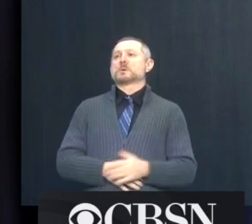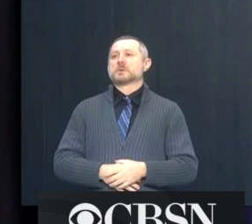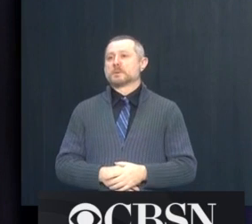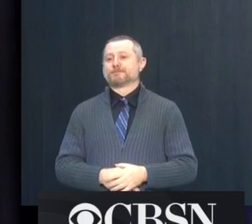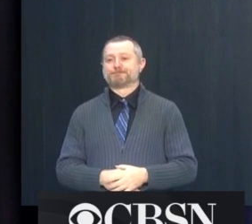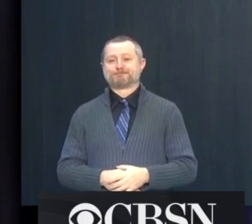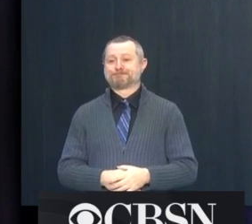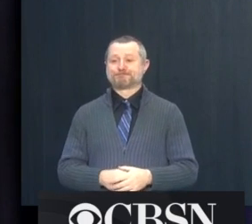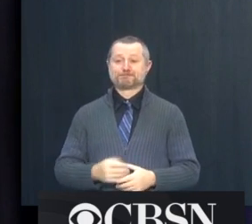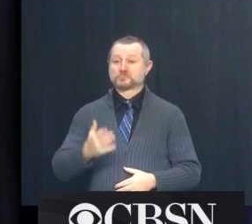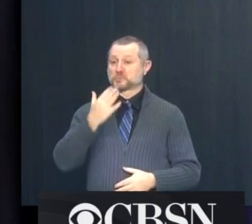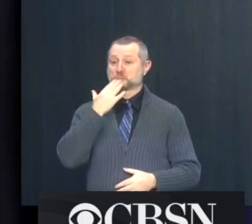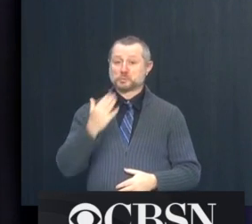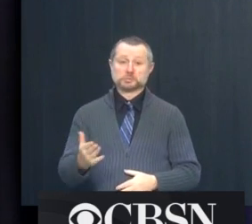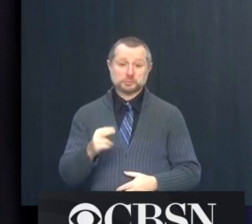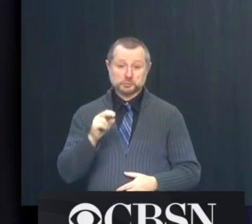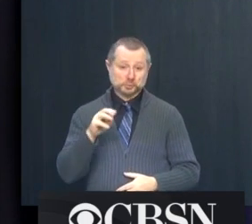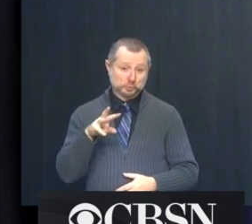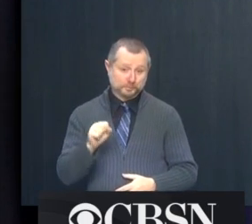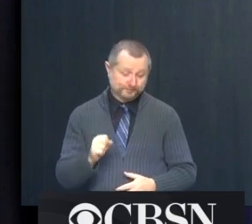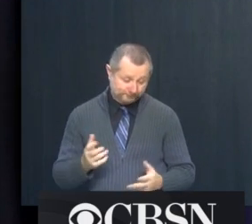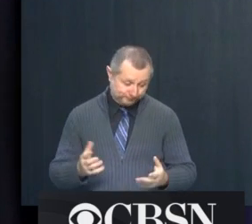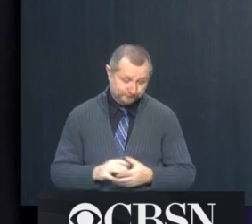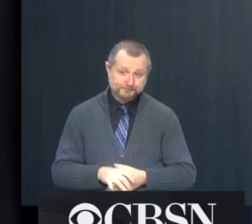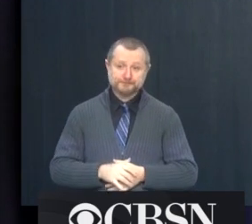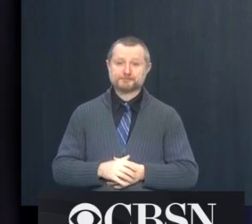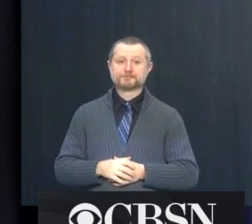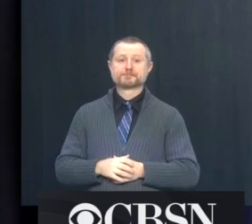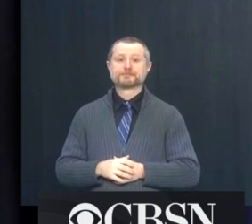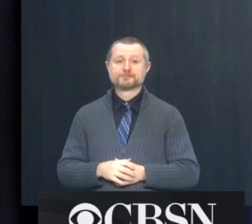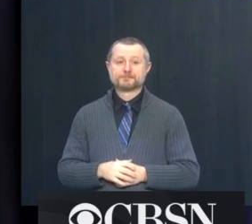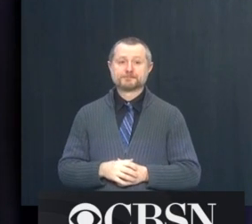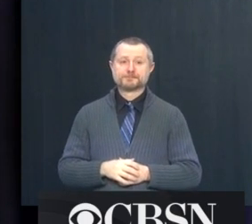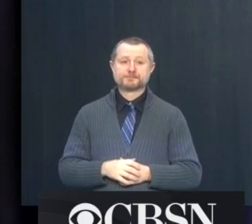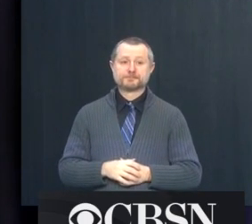good news is